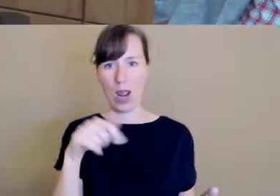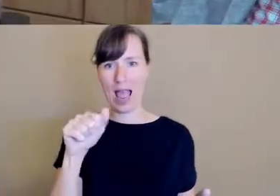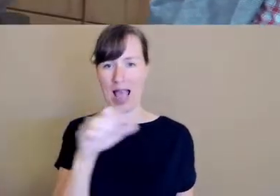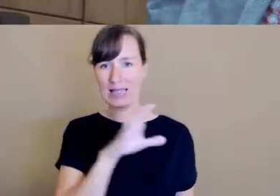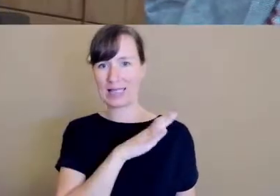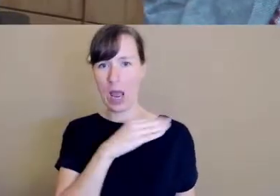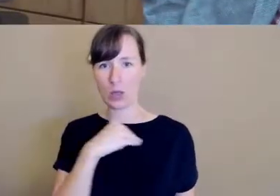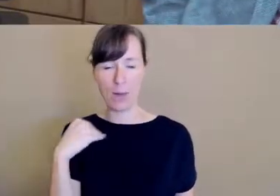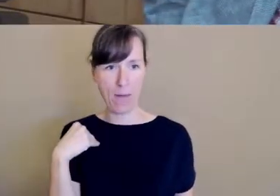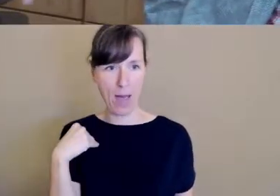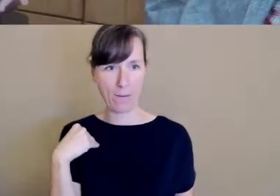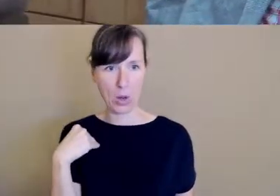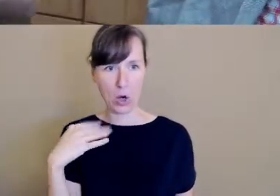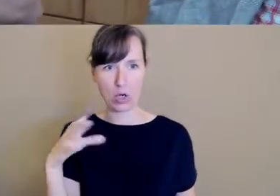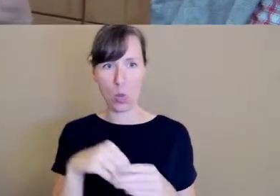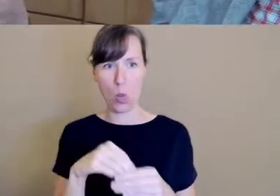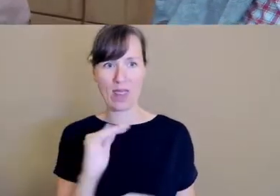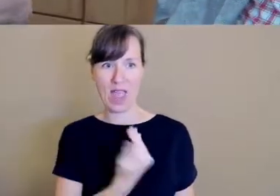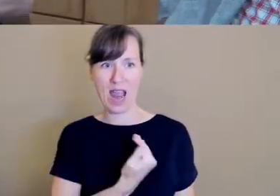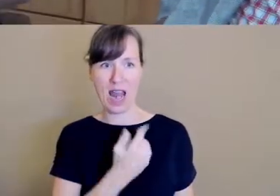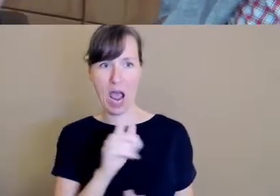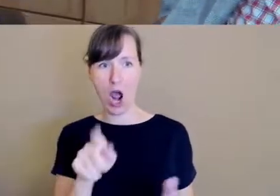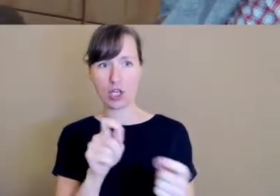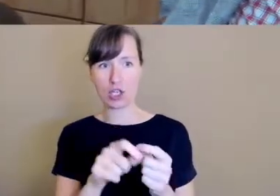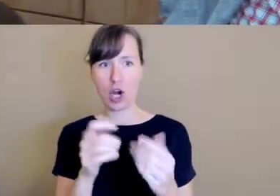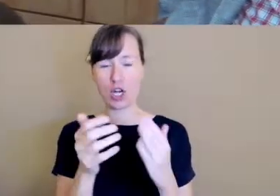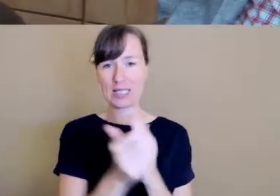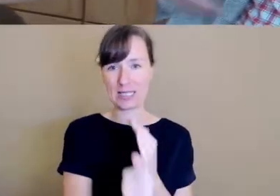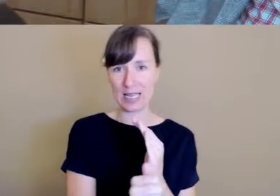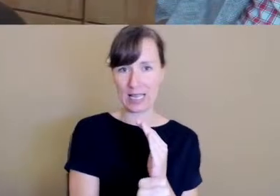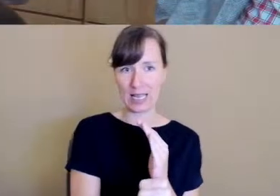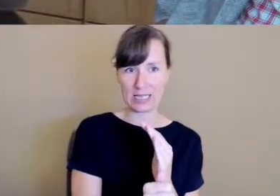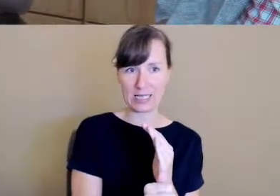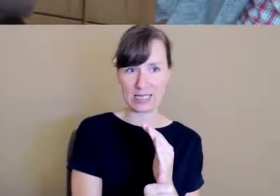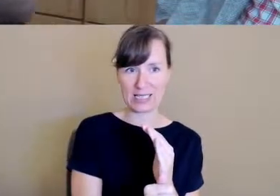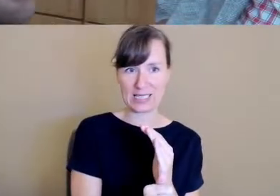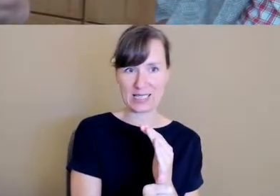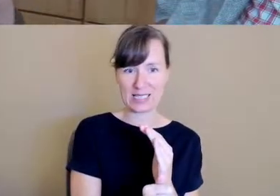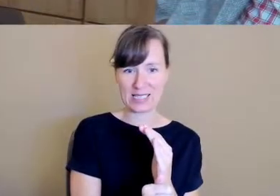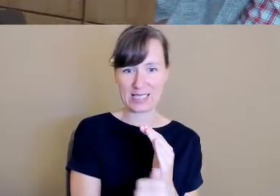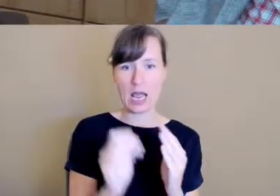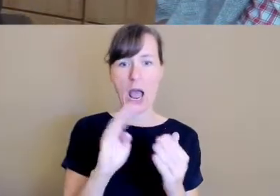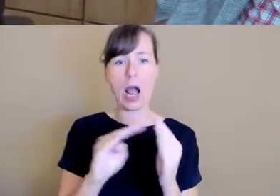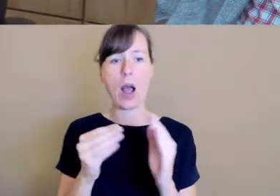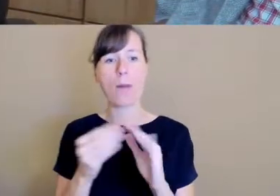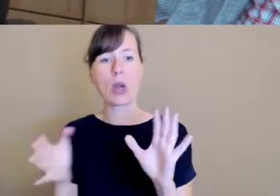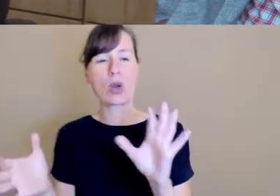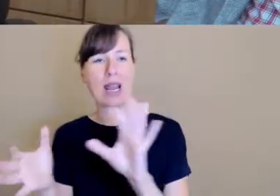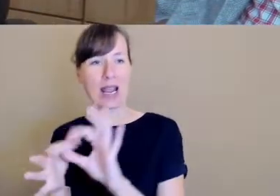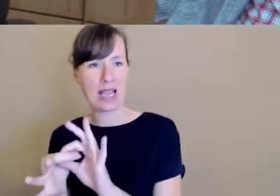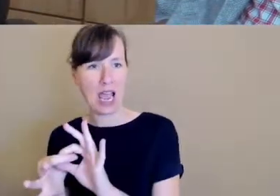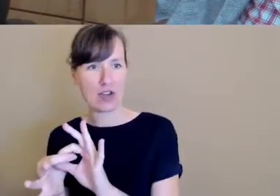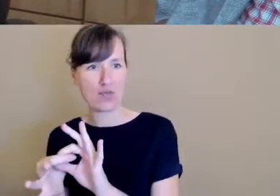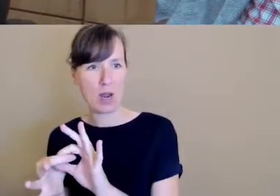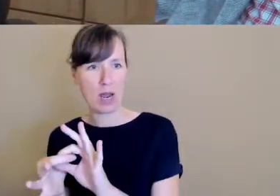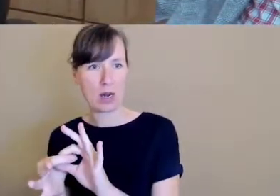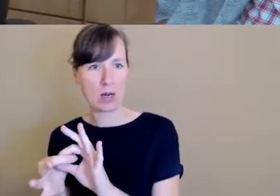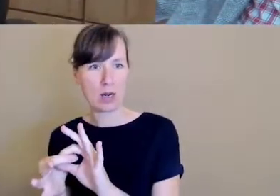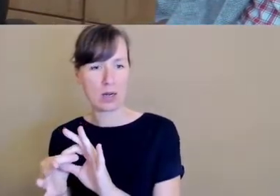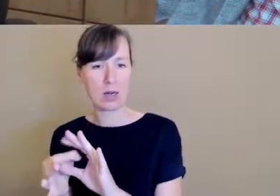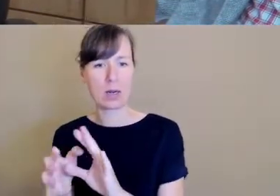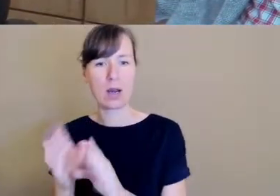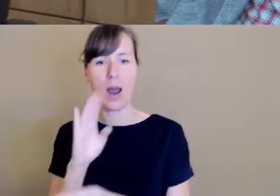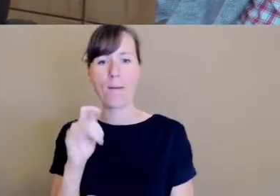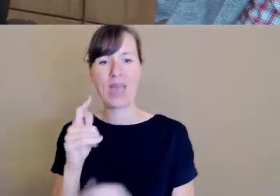members, within our certain skill set, community engagement, meeting with our